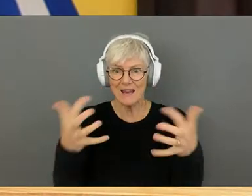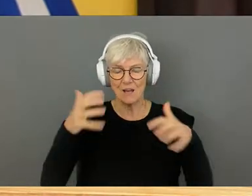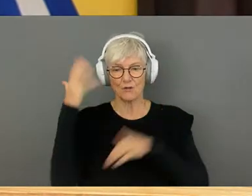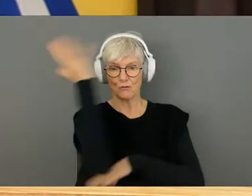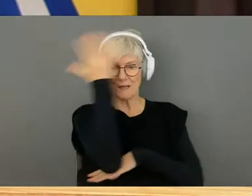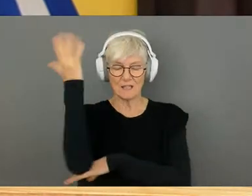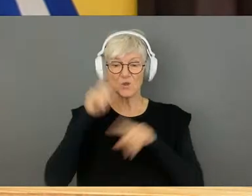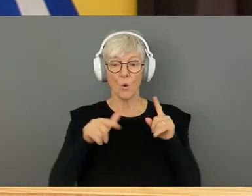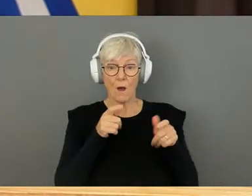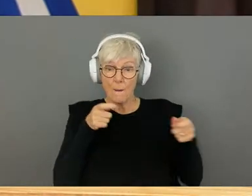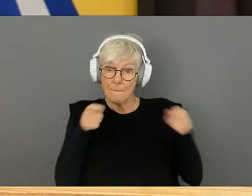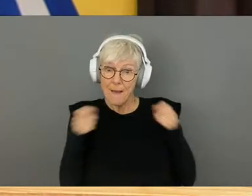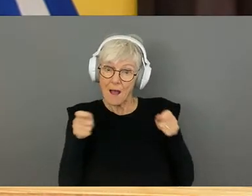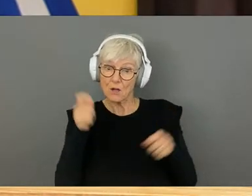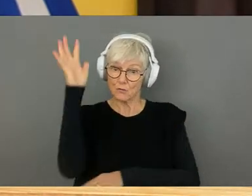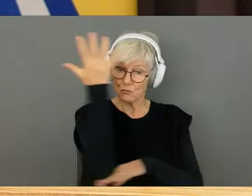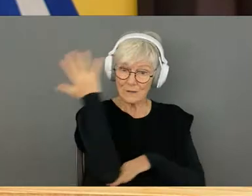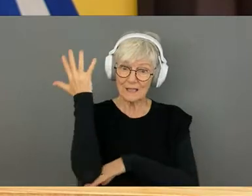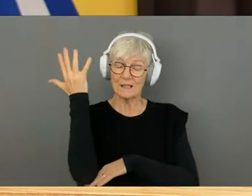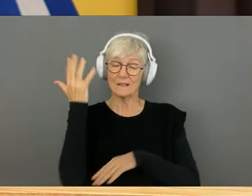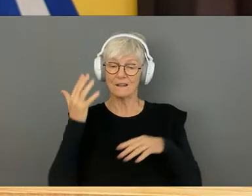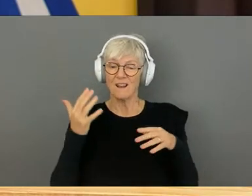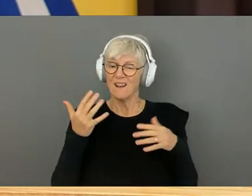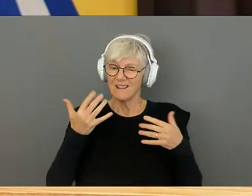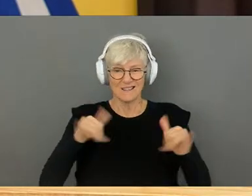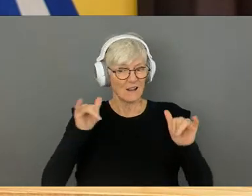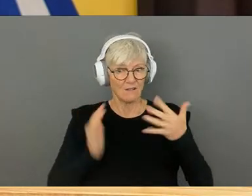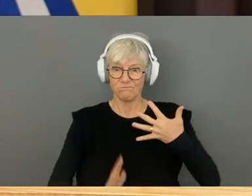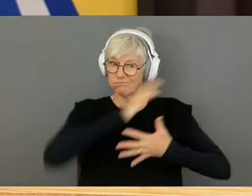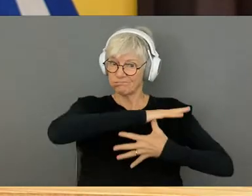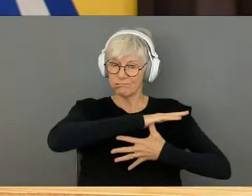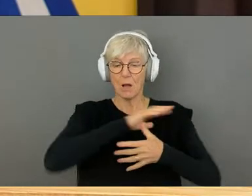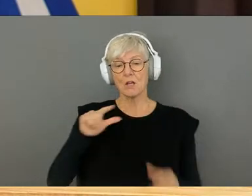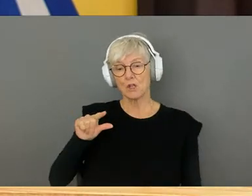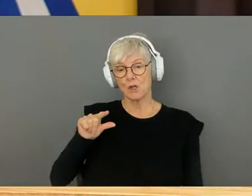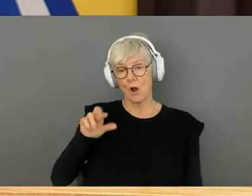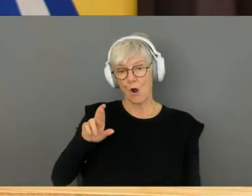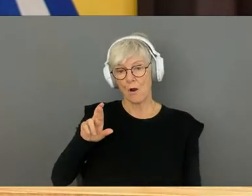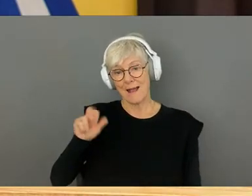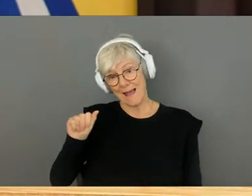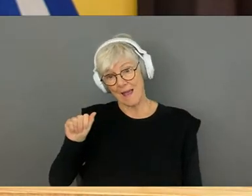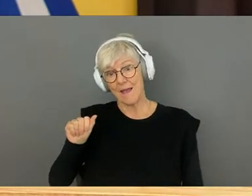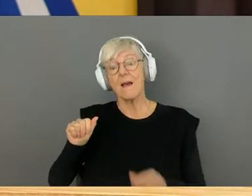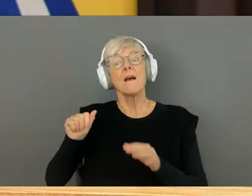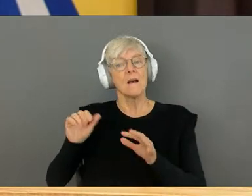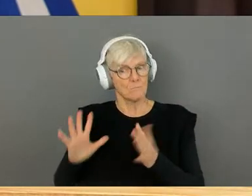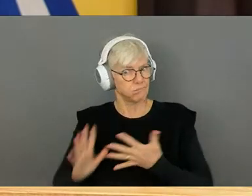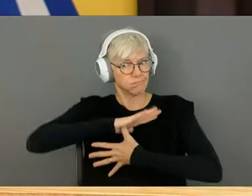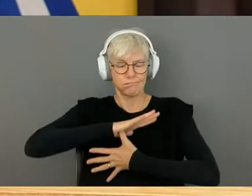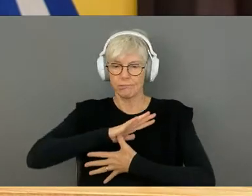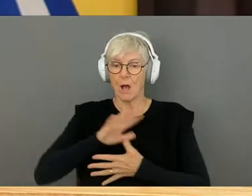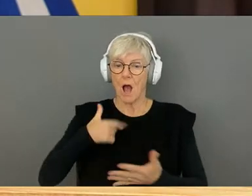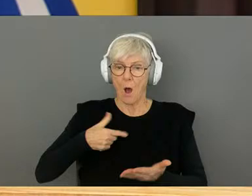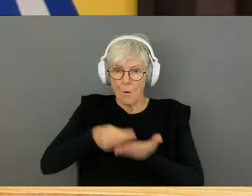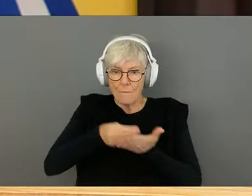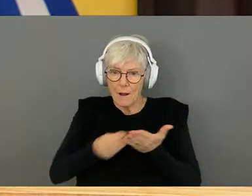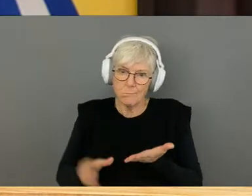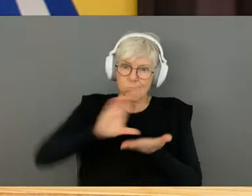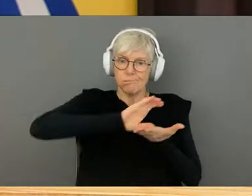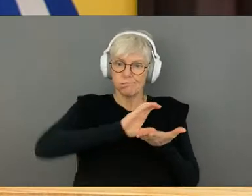for us and is actually a part of our recent GRA filing, where you can see additional dollars in our budgets for the next 3